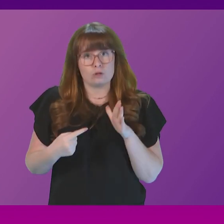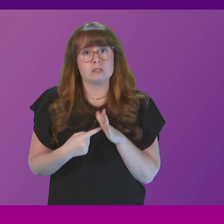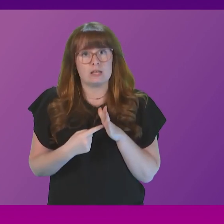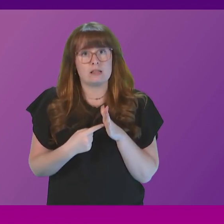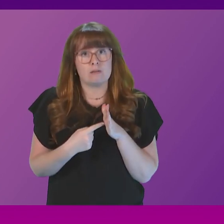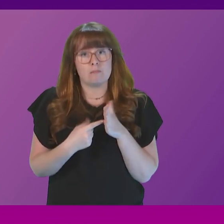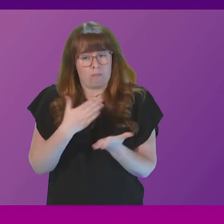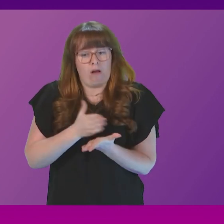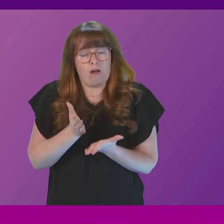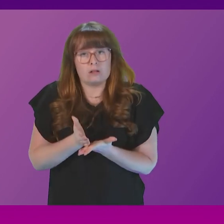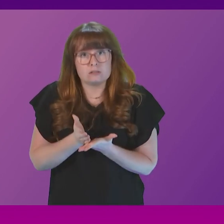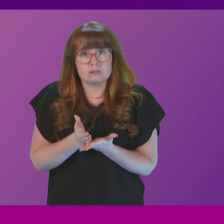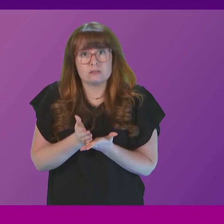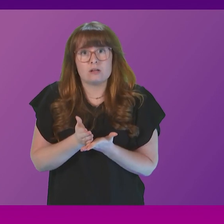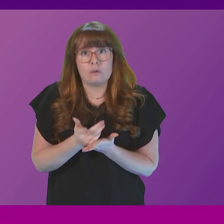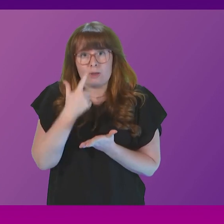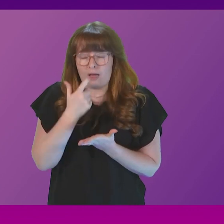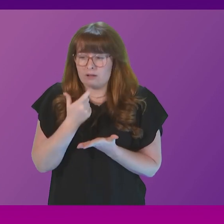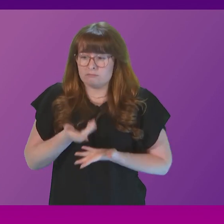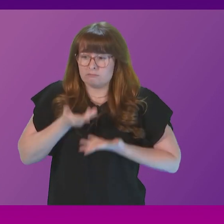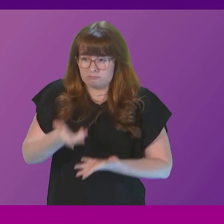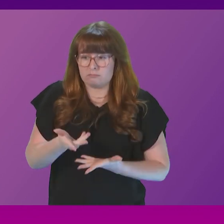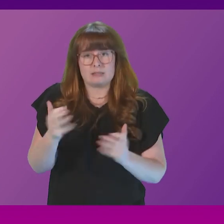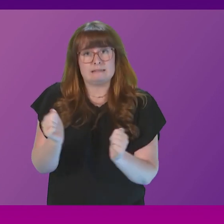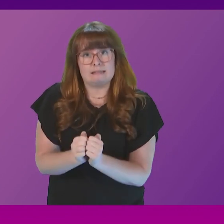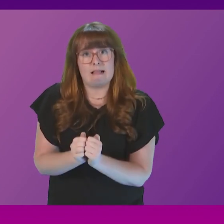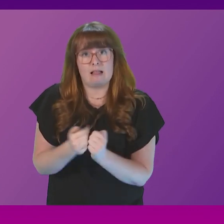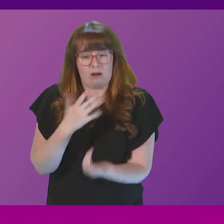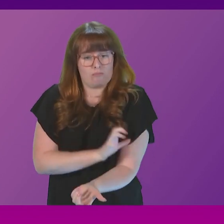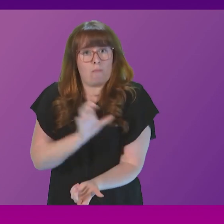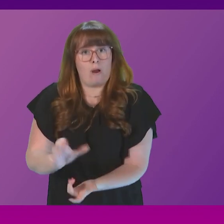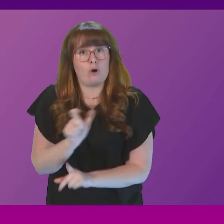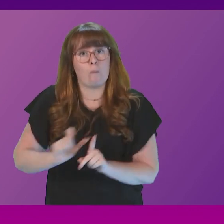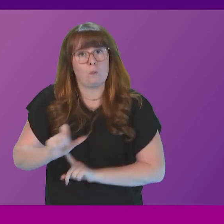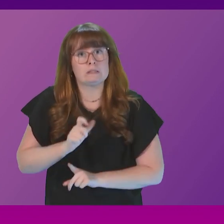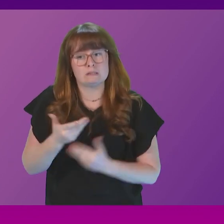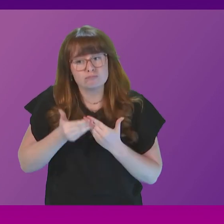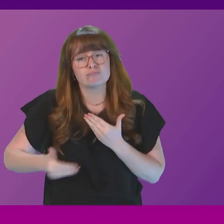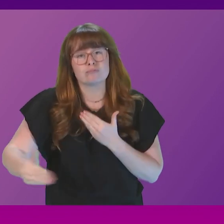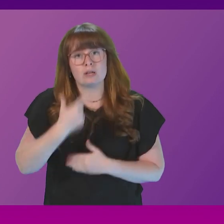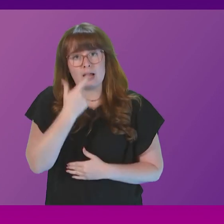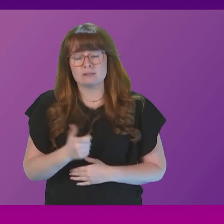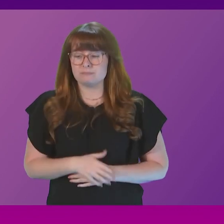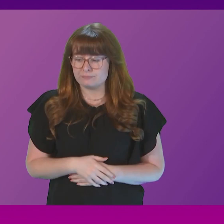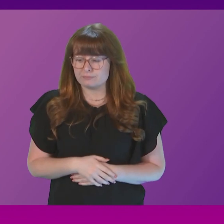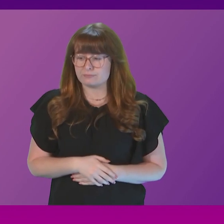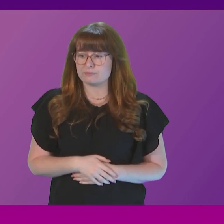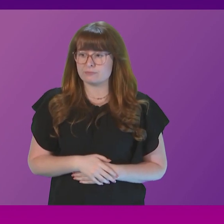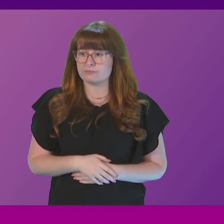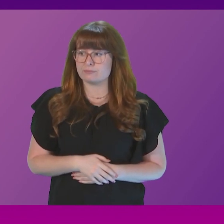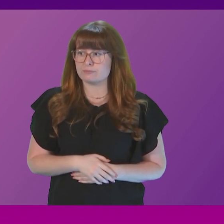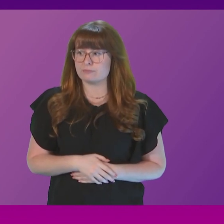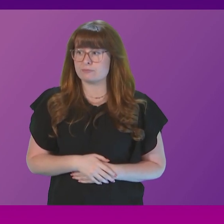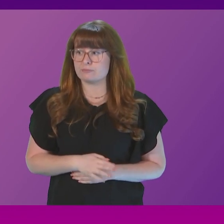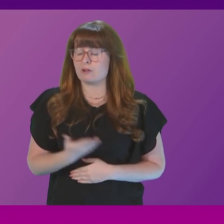can give effect to the deal and as well as empowering communities further. First Minister. Thank you so much. I'm just